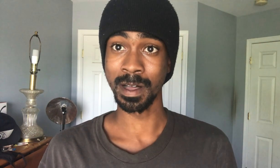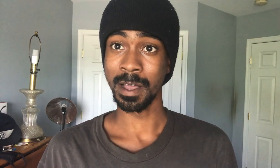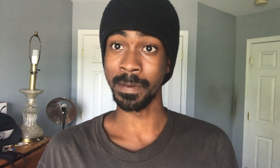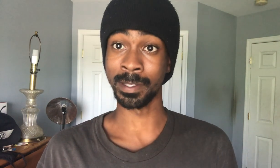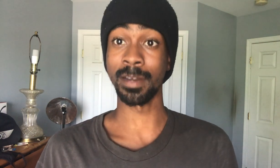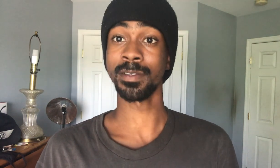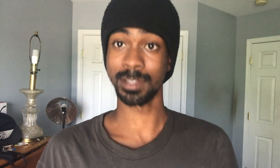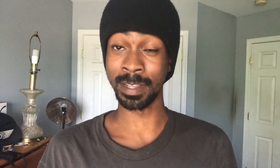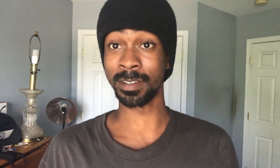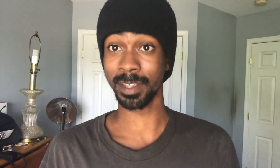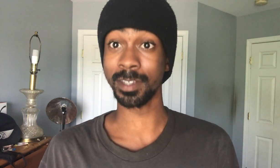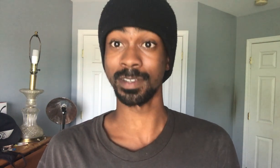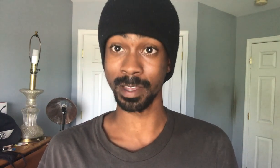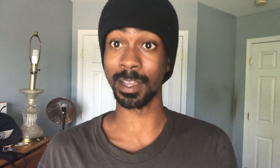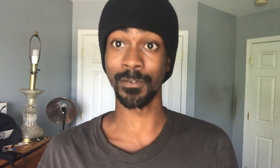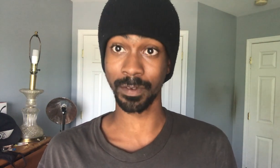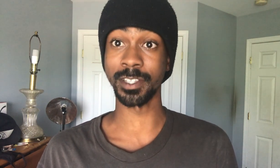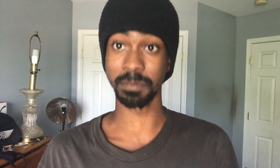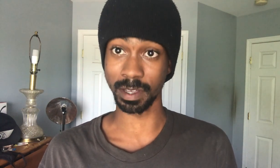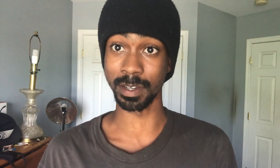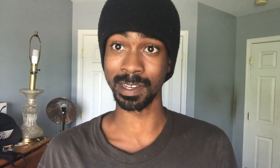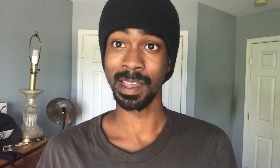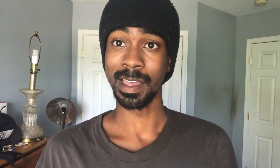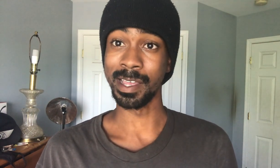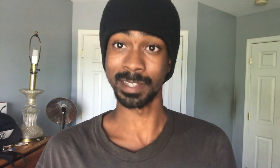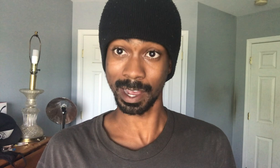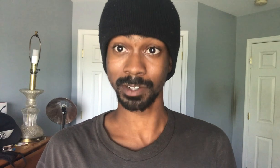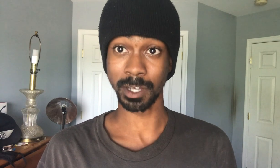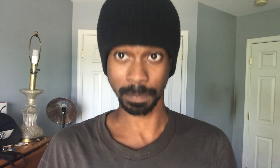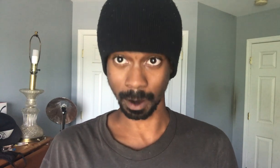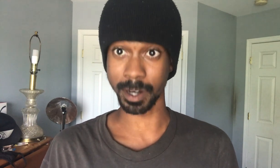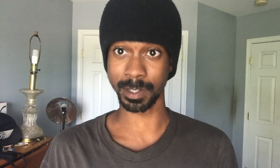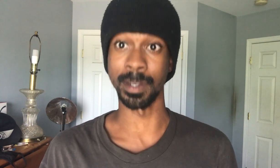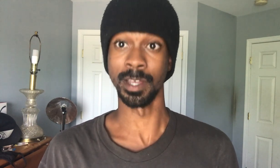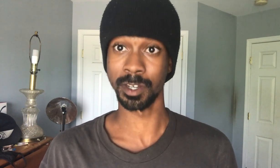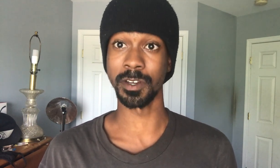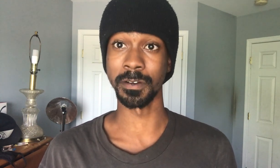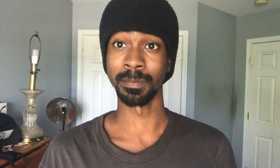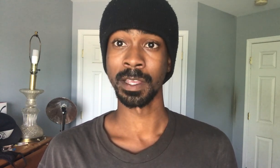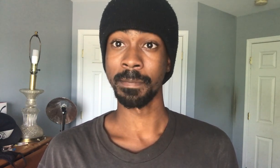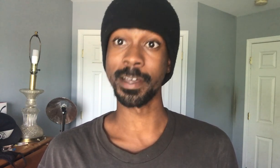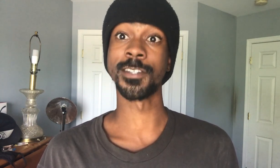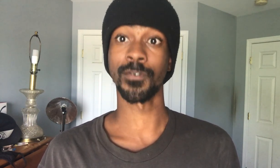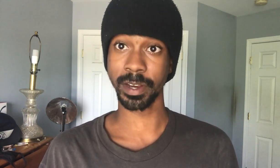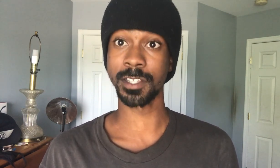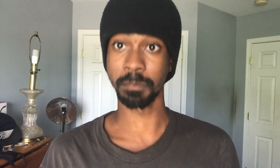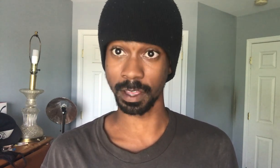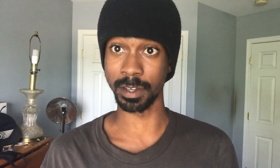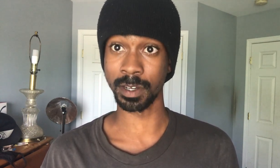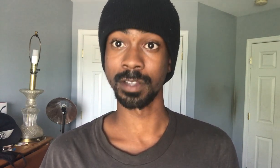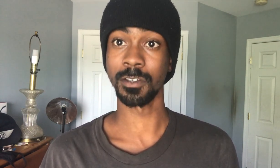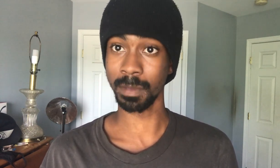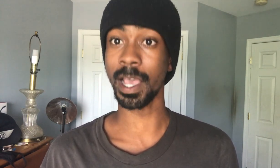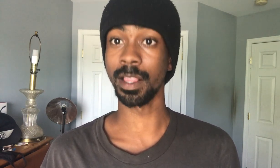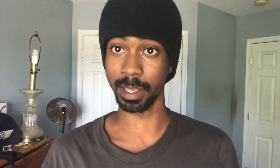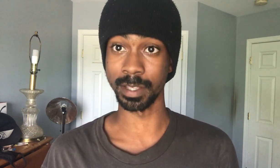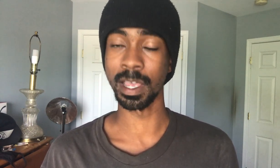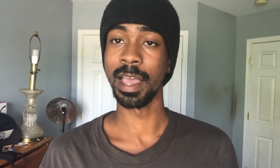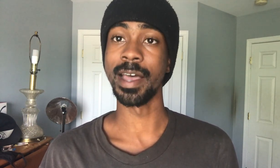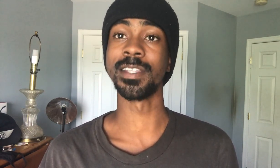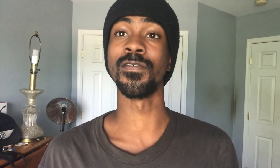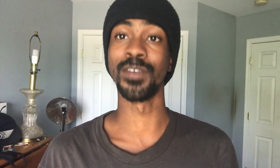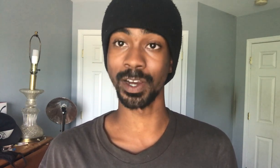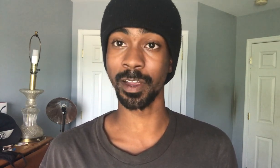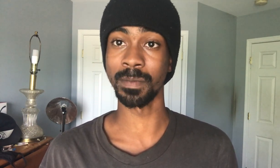issue, because I don't necessarily think that free speech is actually a partisan issue, because free speech, to me at